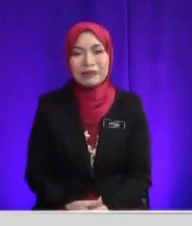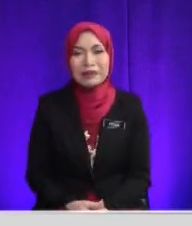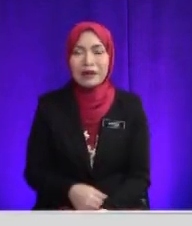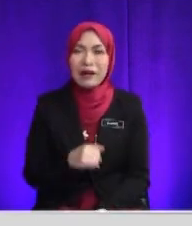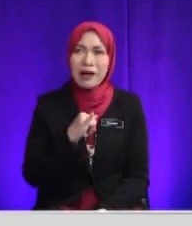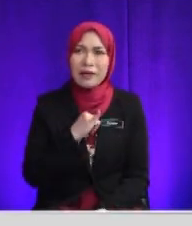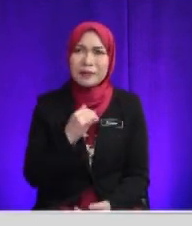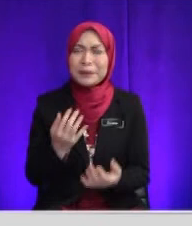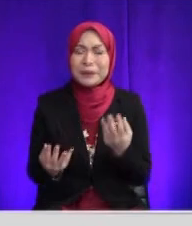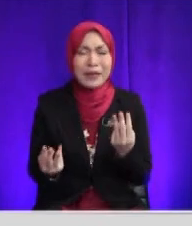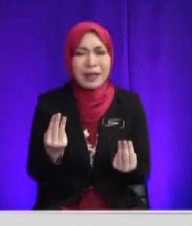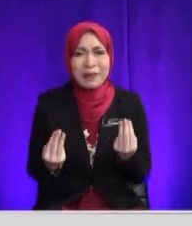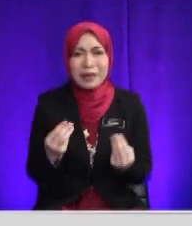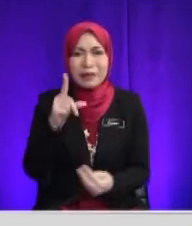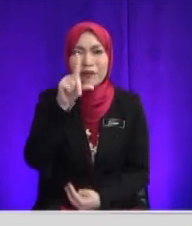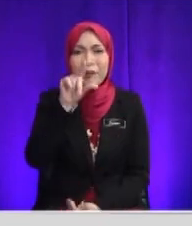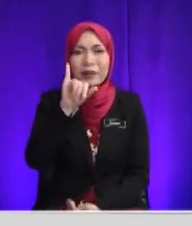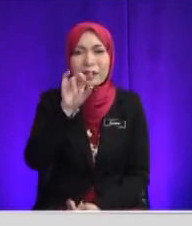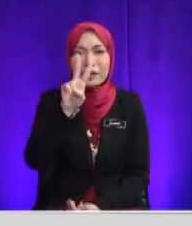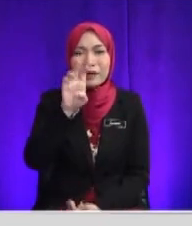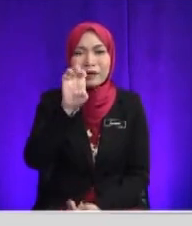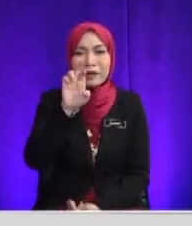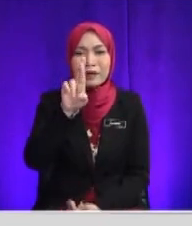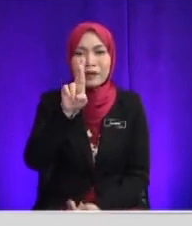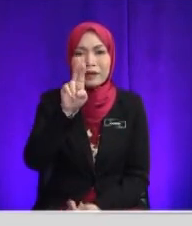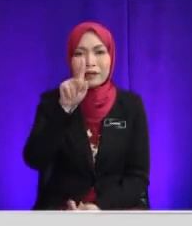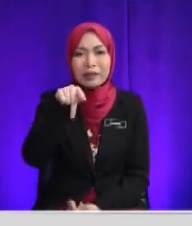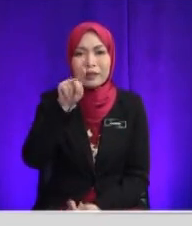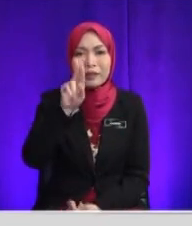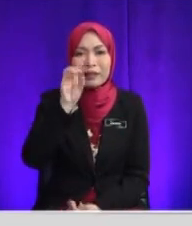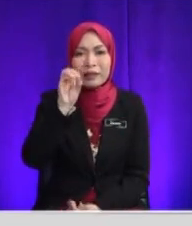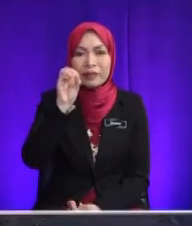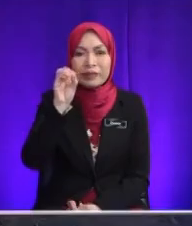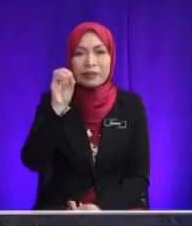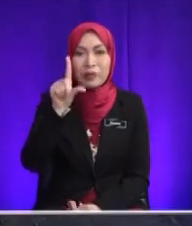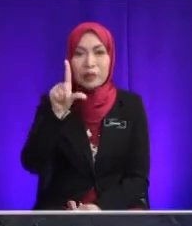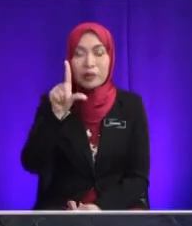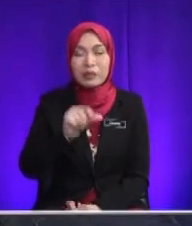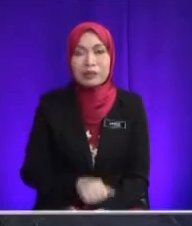about that. Perhaps he was from the northwest, but I couldn't swear to it.